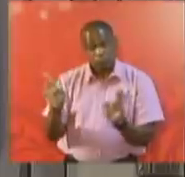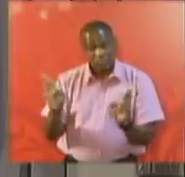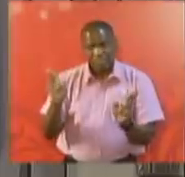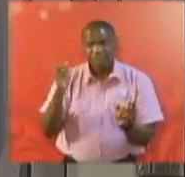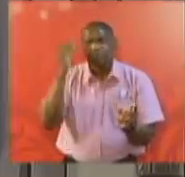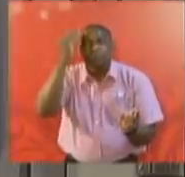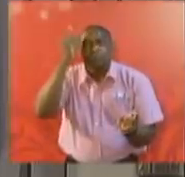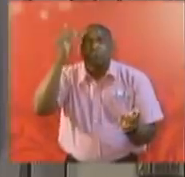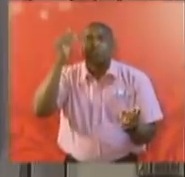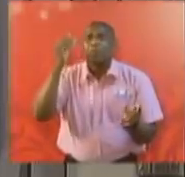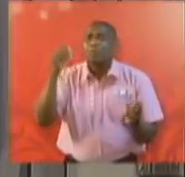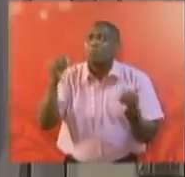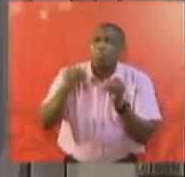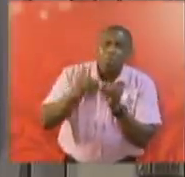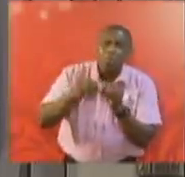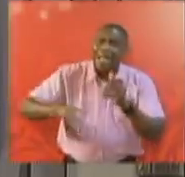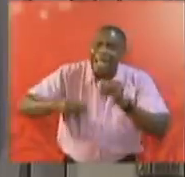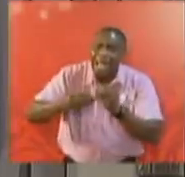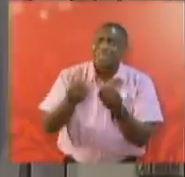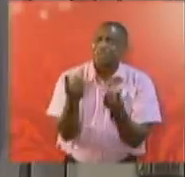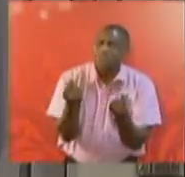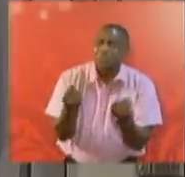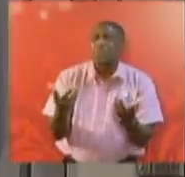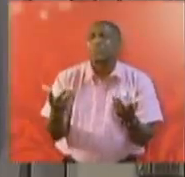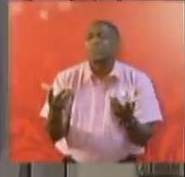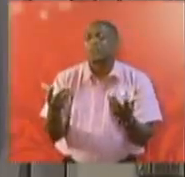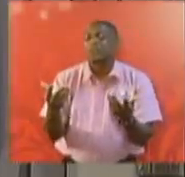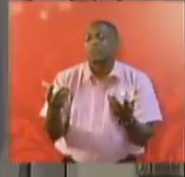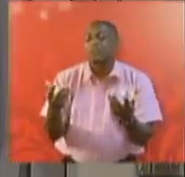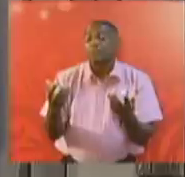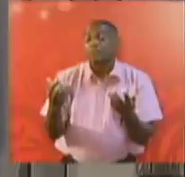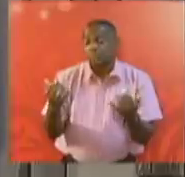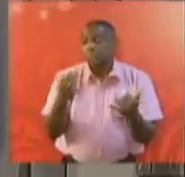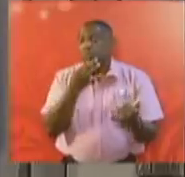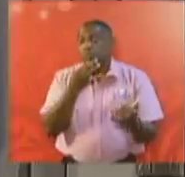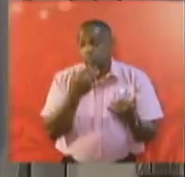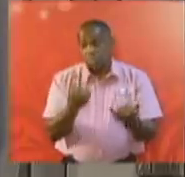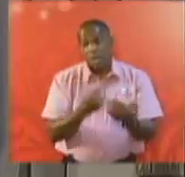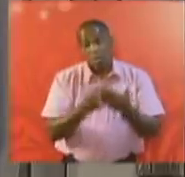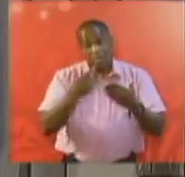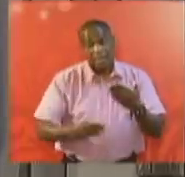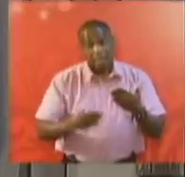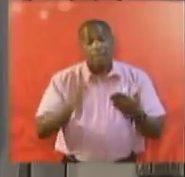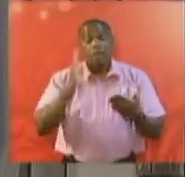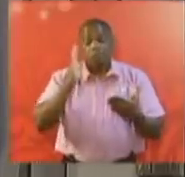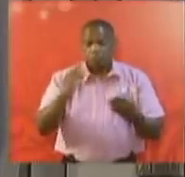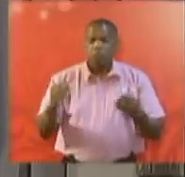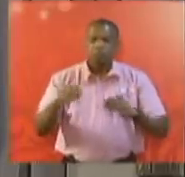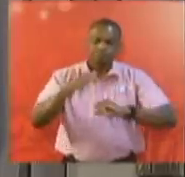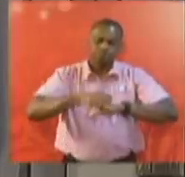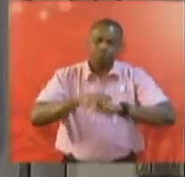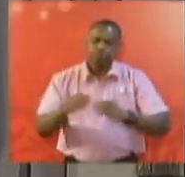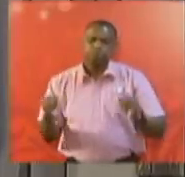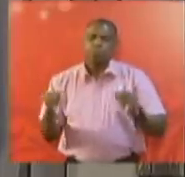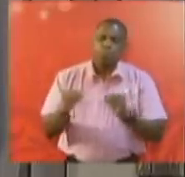this weekend. So, ladies and gentlemen, the message coming from this platform via Dr. Maria